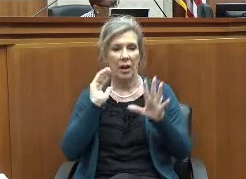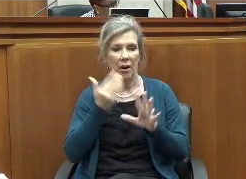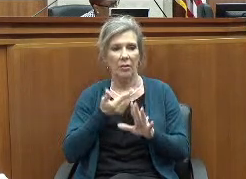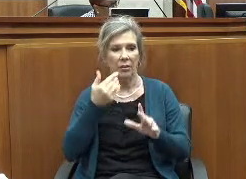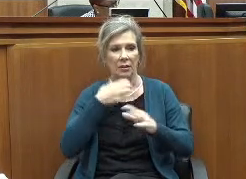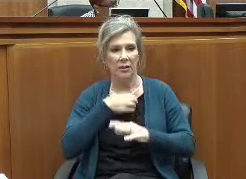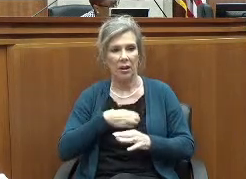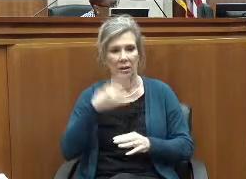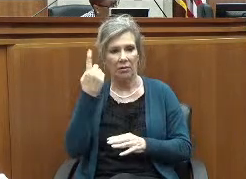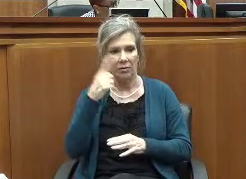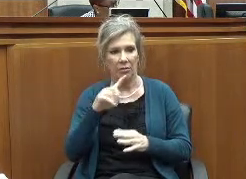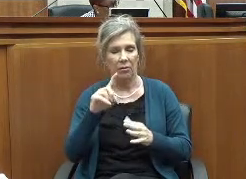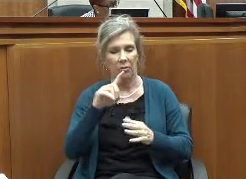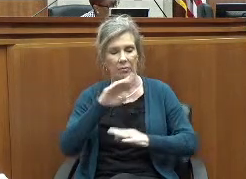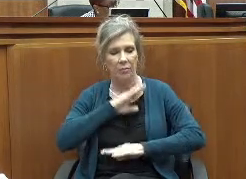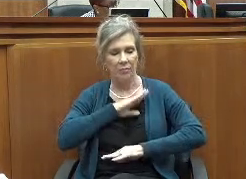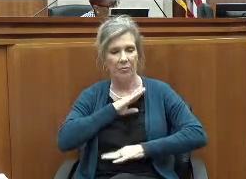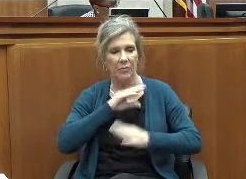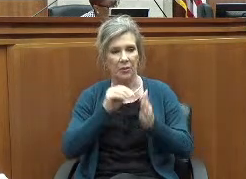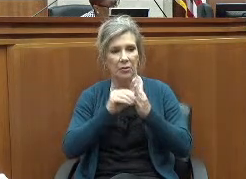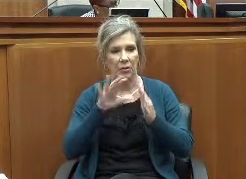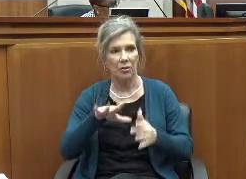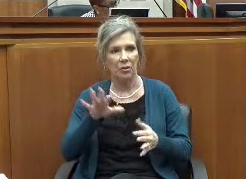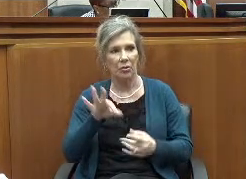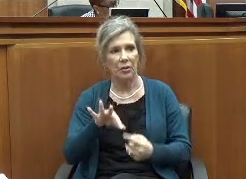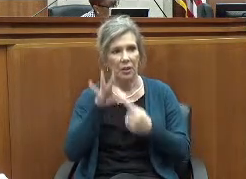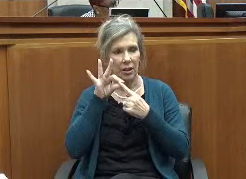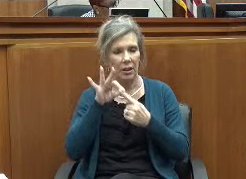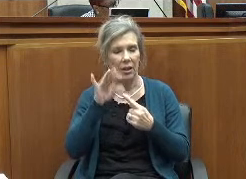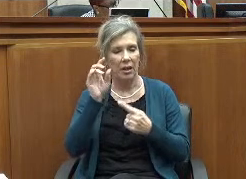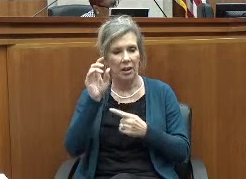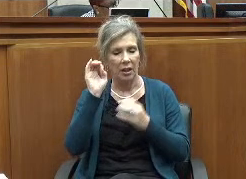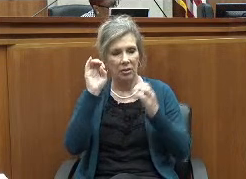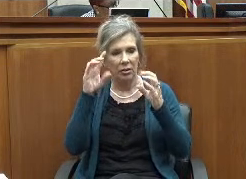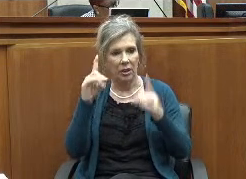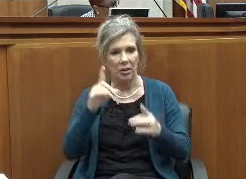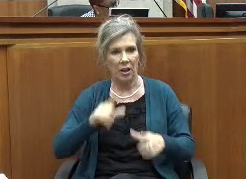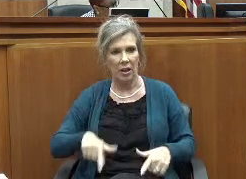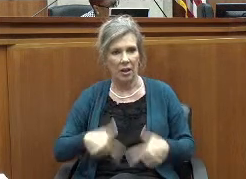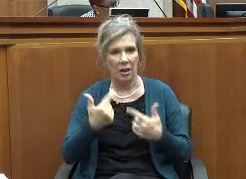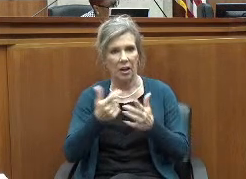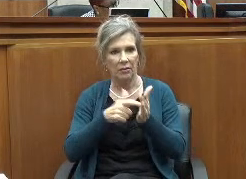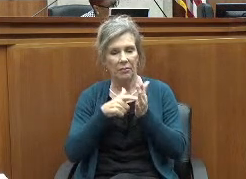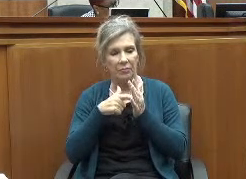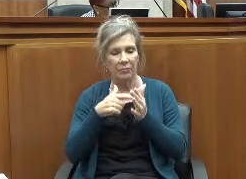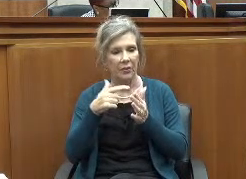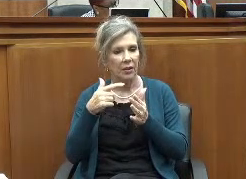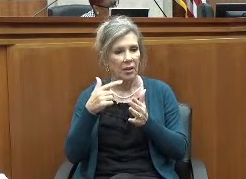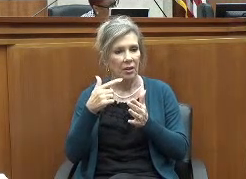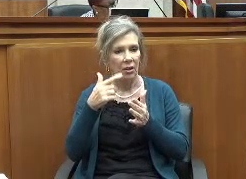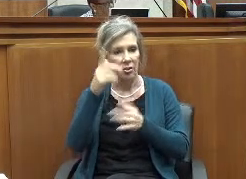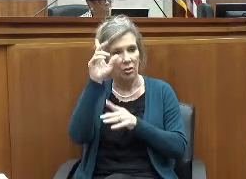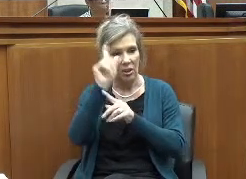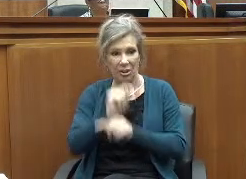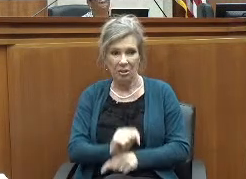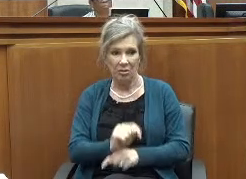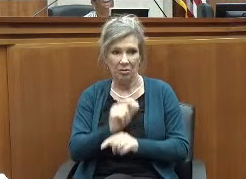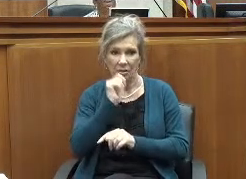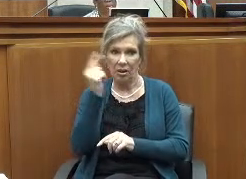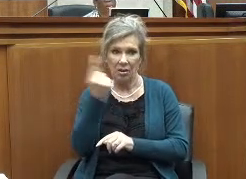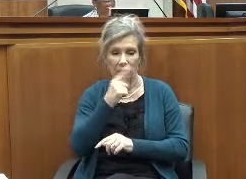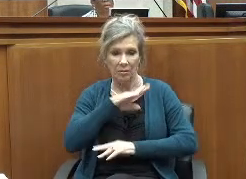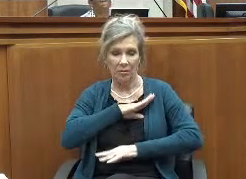unique education and life goals. Because traditional education methods cannot always meet the needs of every